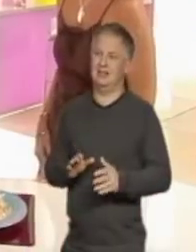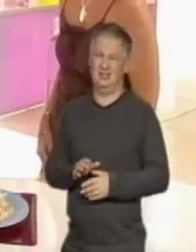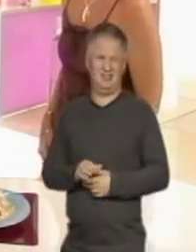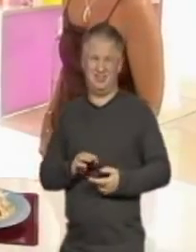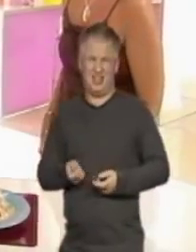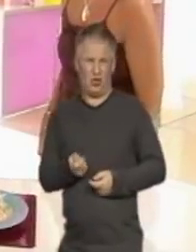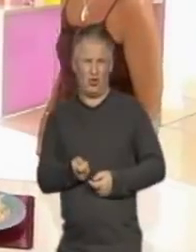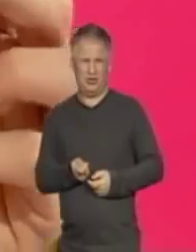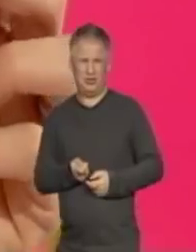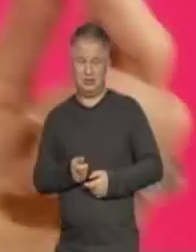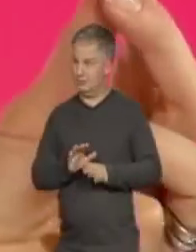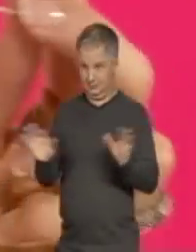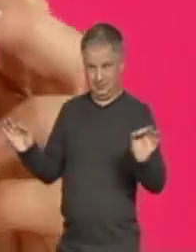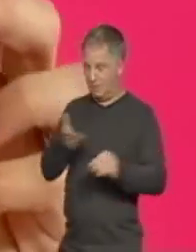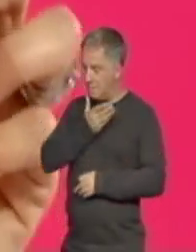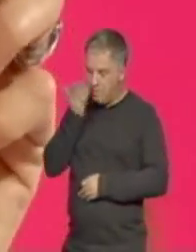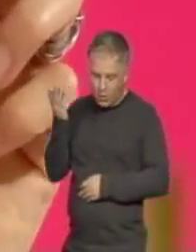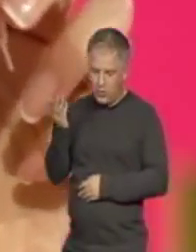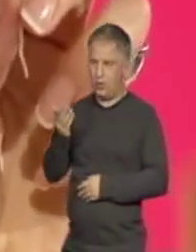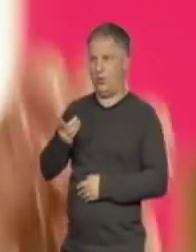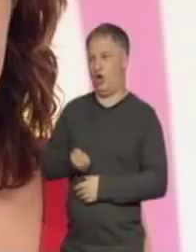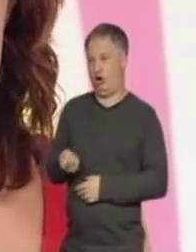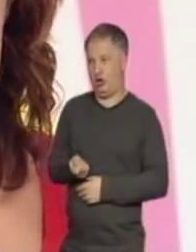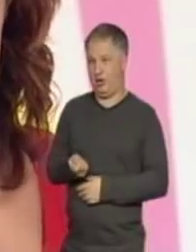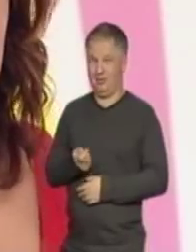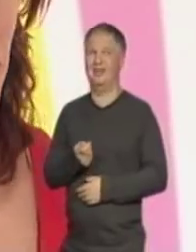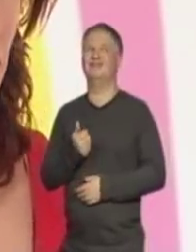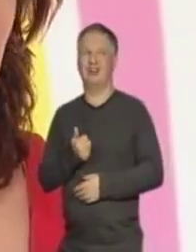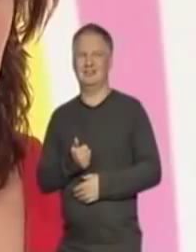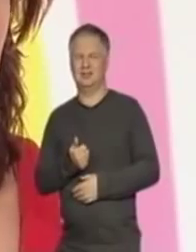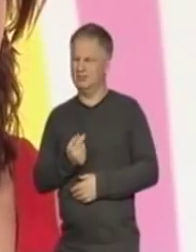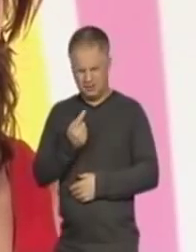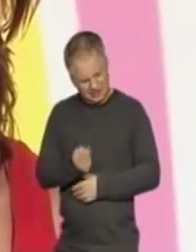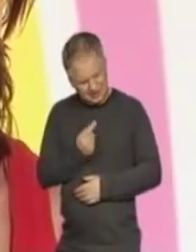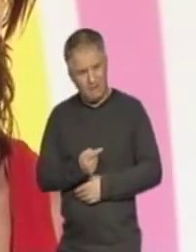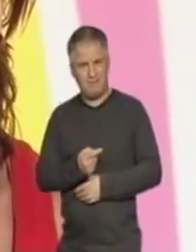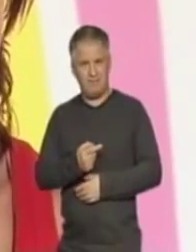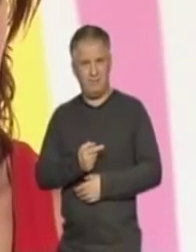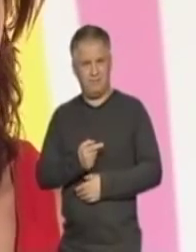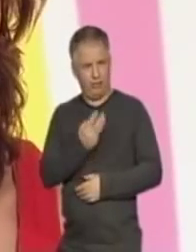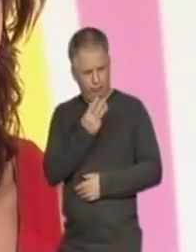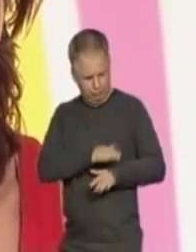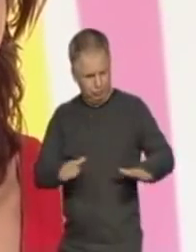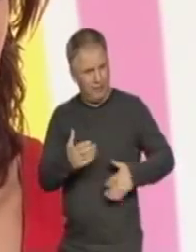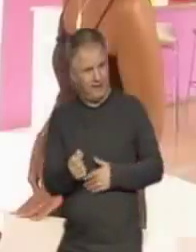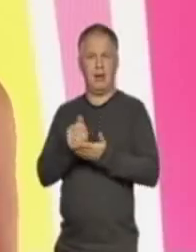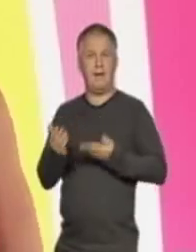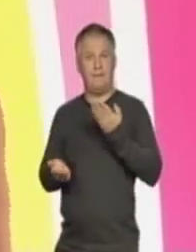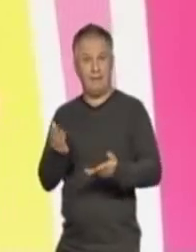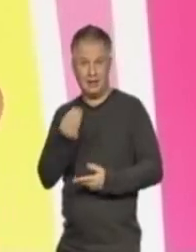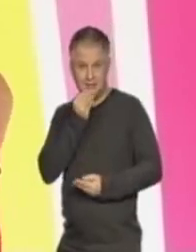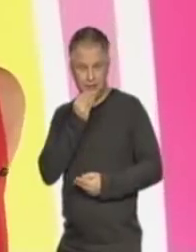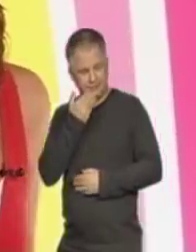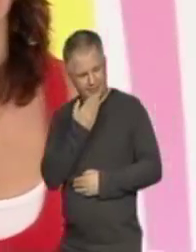really cooked, they're obviously. They're not cooked at all. That's no, the Beverly. Point. It is the point. You see, you're a mother of three. This is, isn't it just totally impractical?